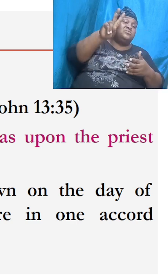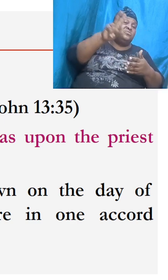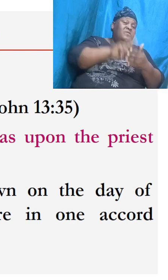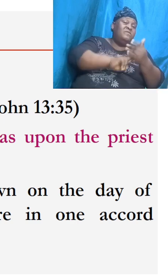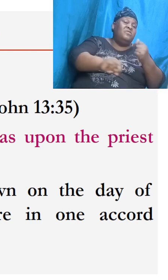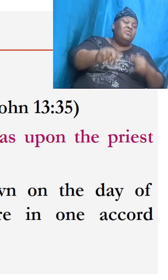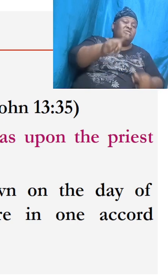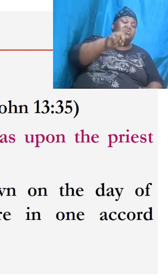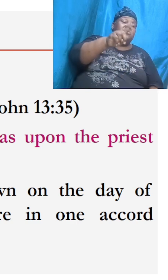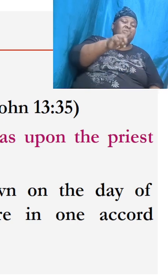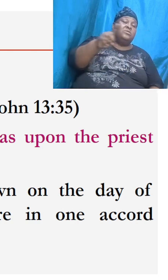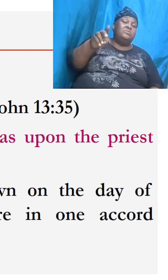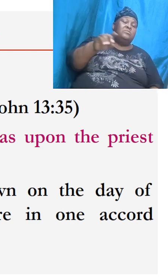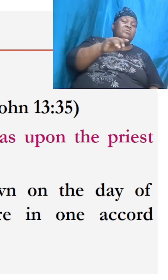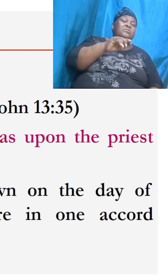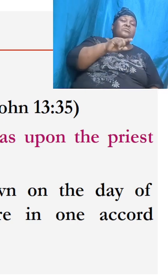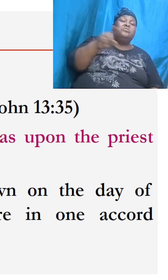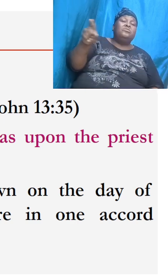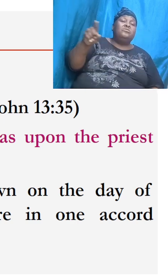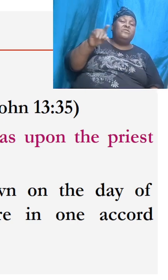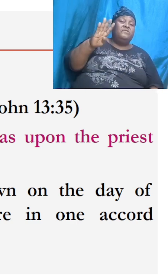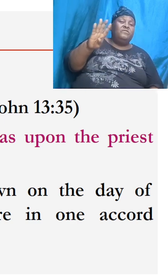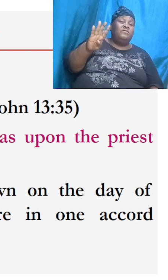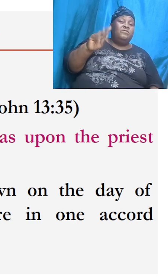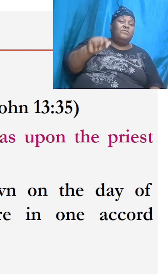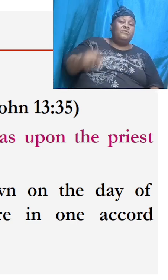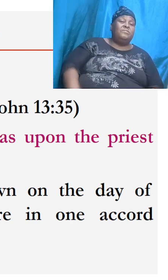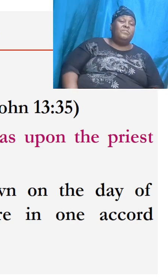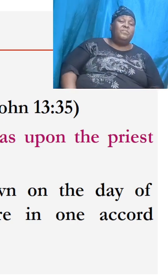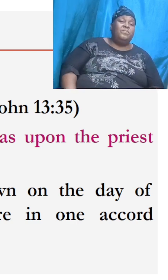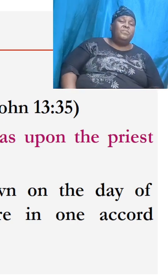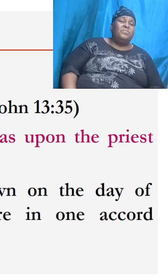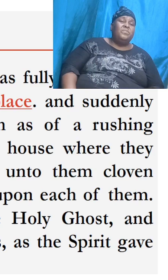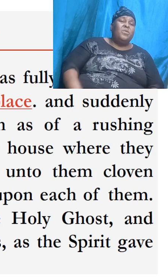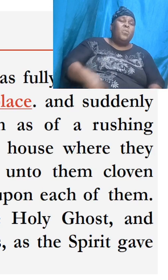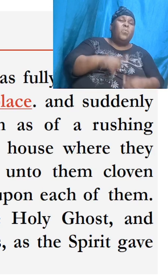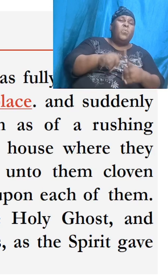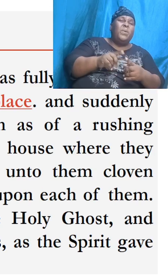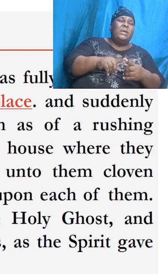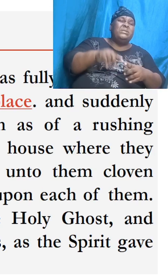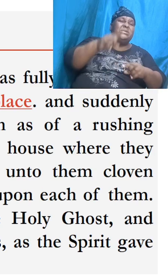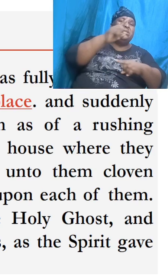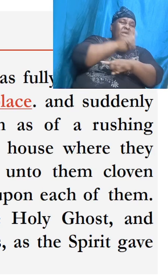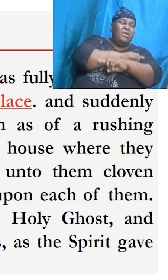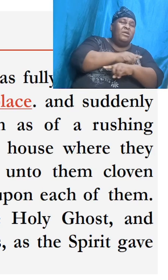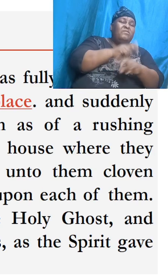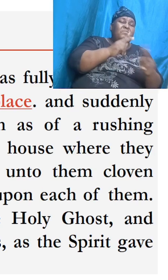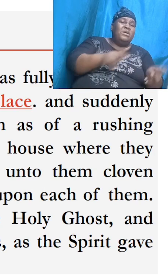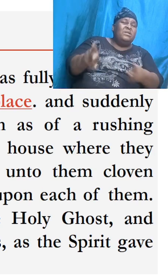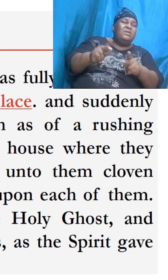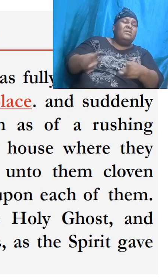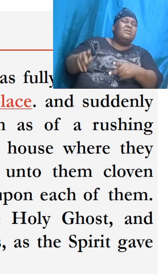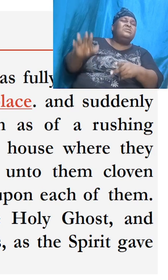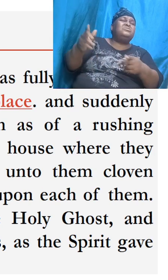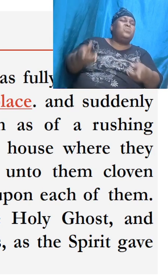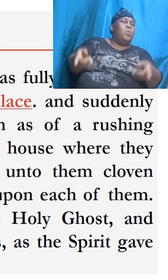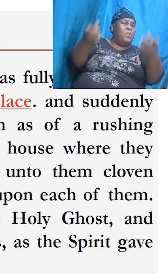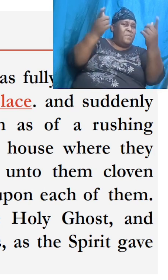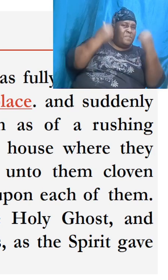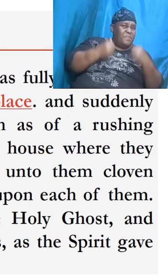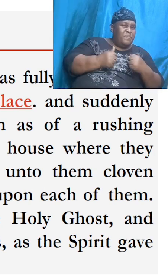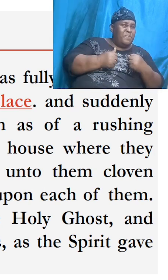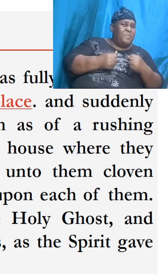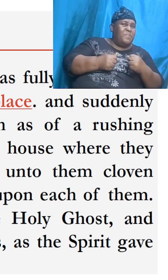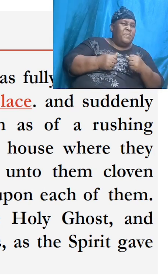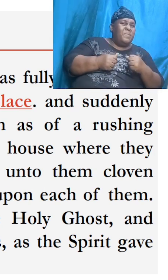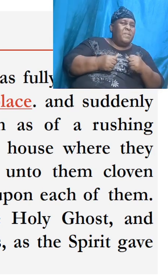verse 1 to 4, look at it. It says, and when the day of Pentecost was fully come, in other